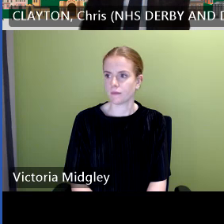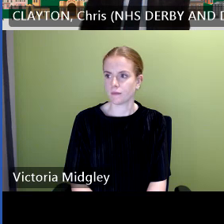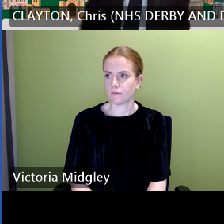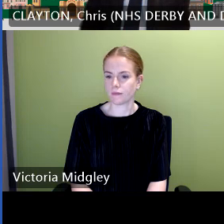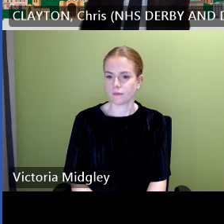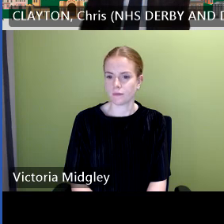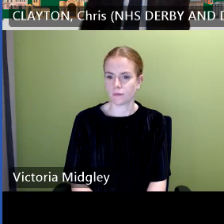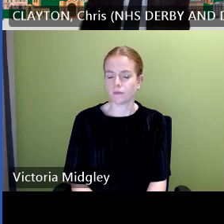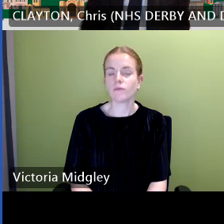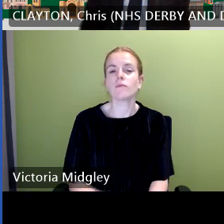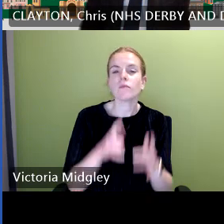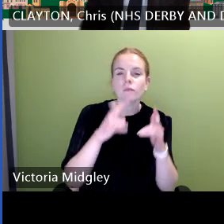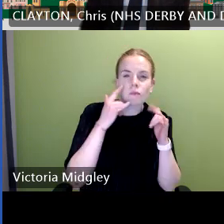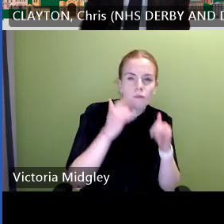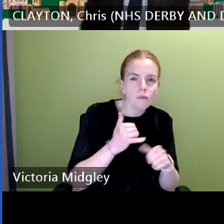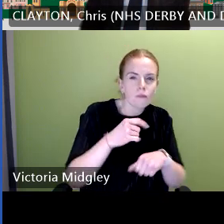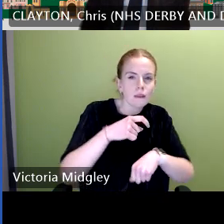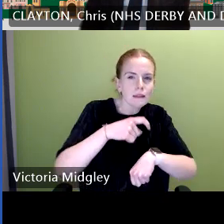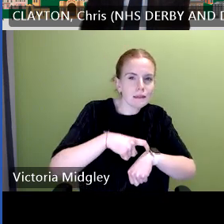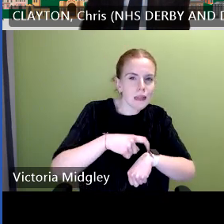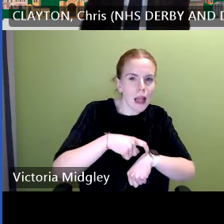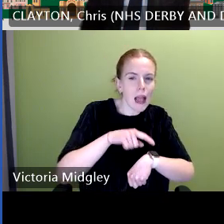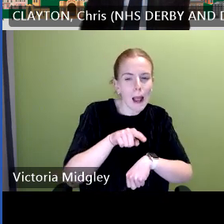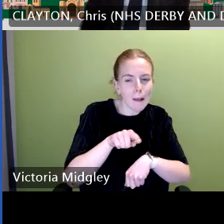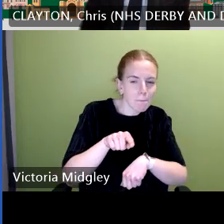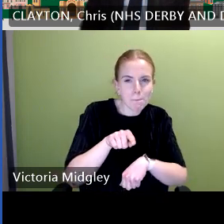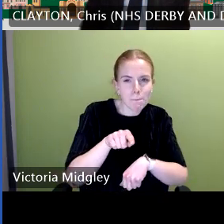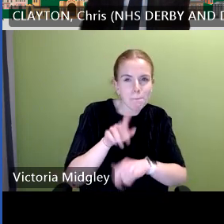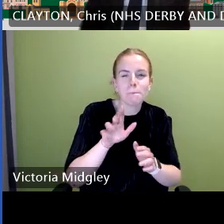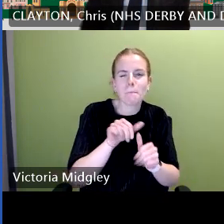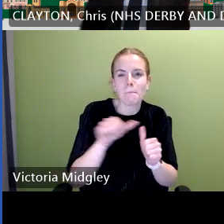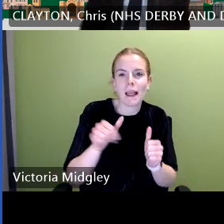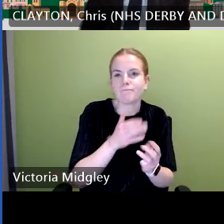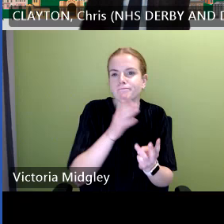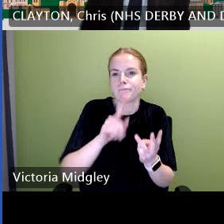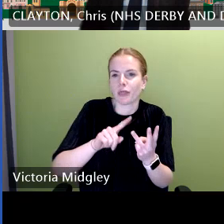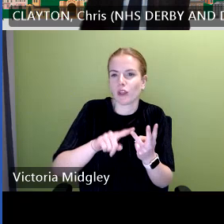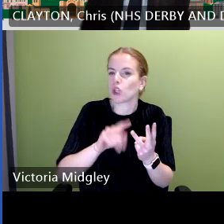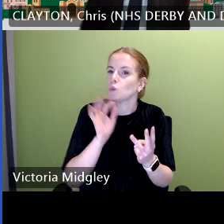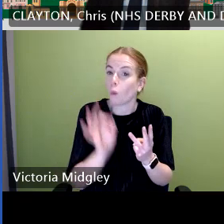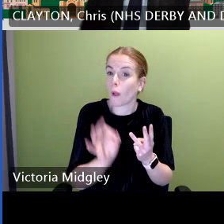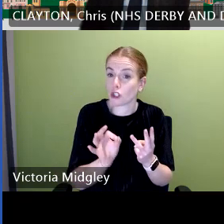Just checking on timing. So I think if we move on to the next one, if everyone's happy with that.